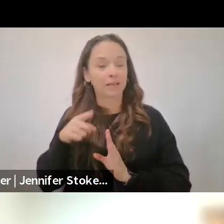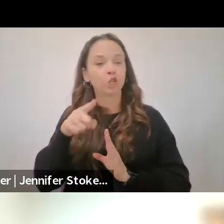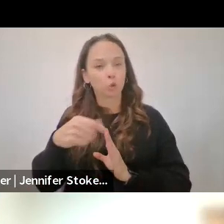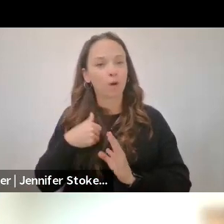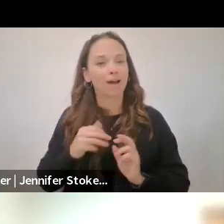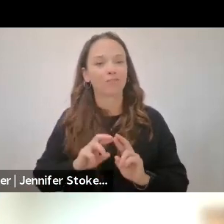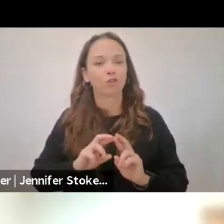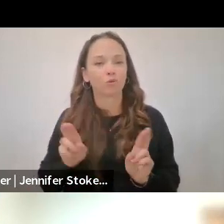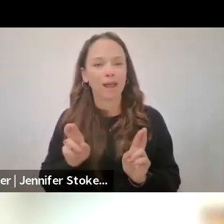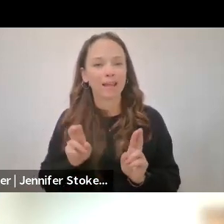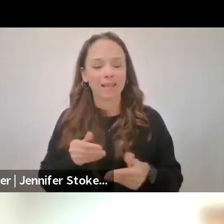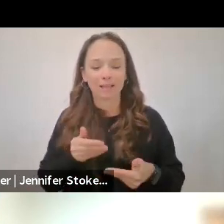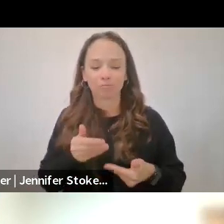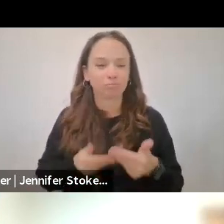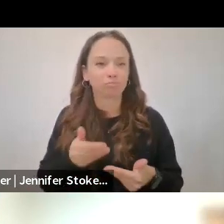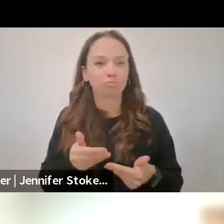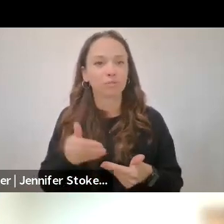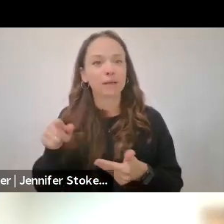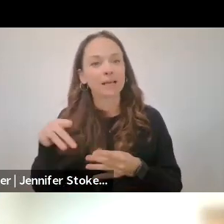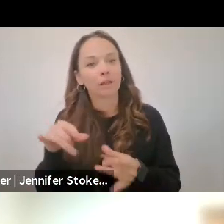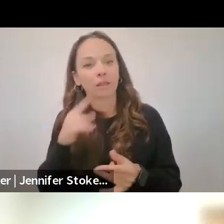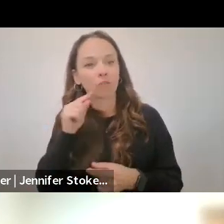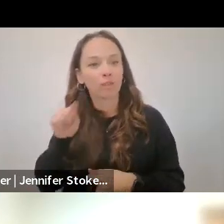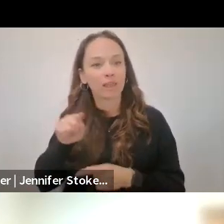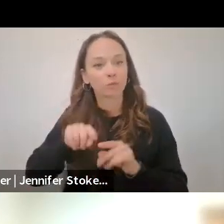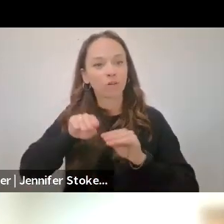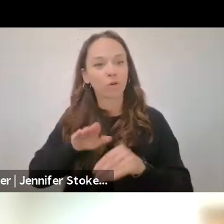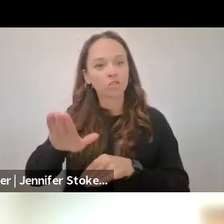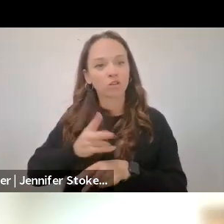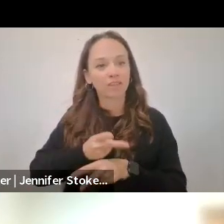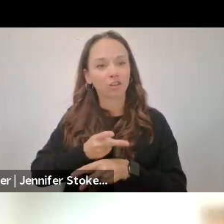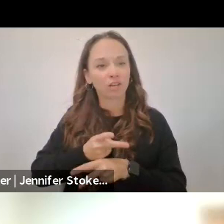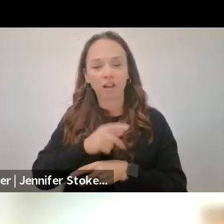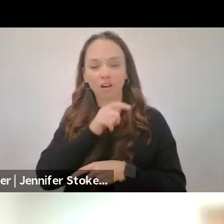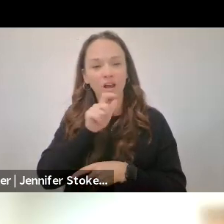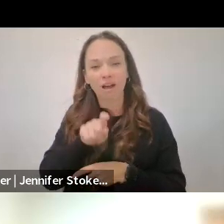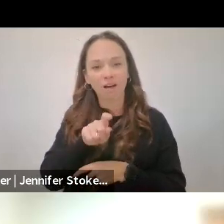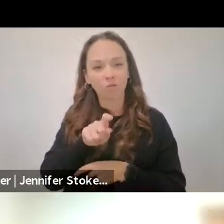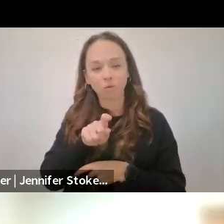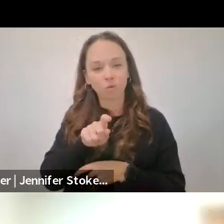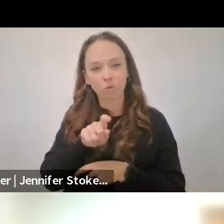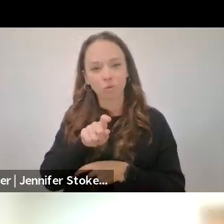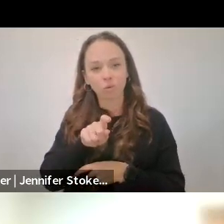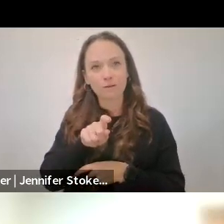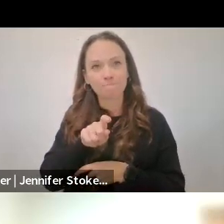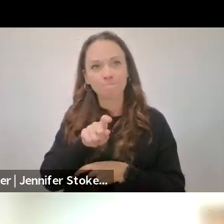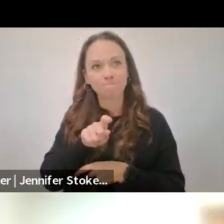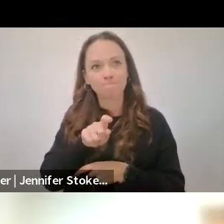that makes it easy for them to focus on that and not have to really